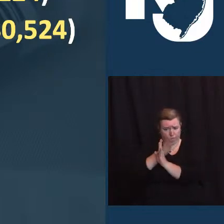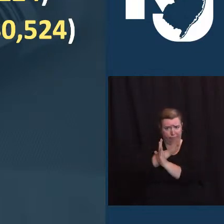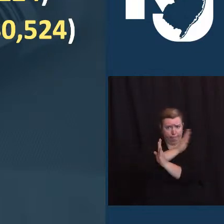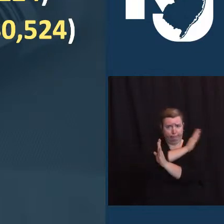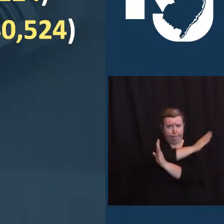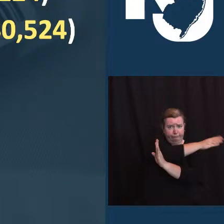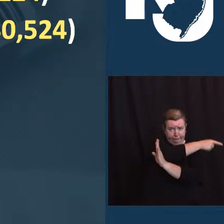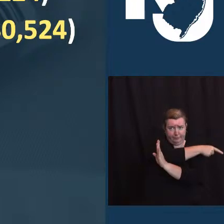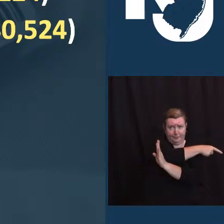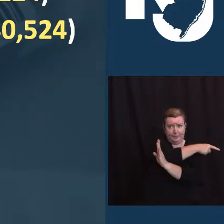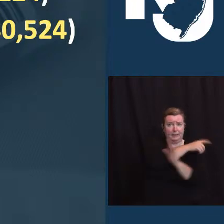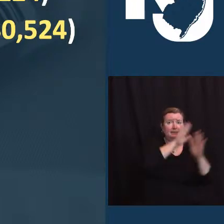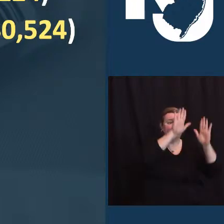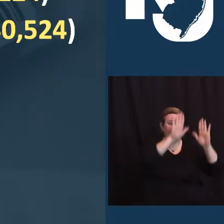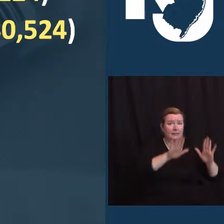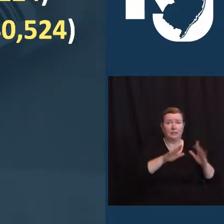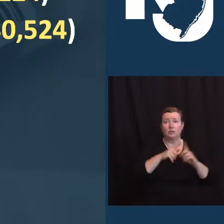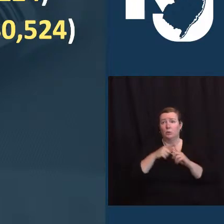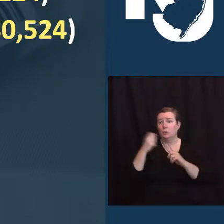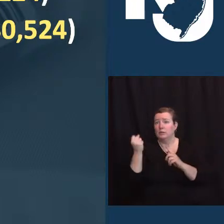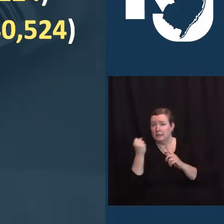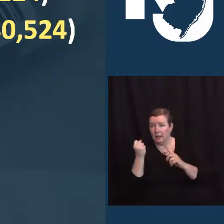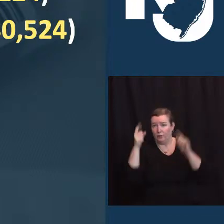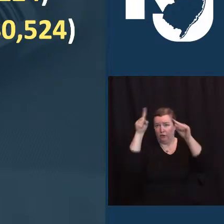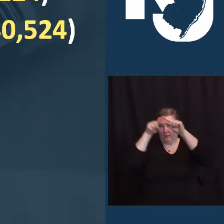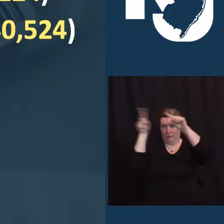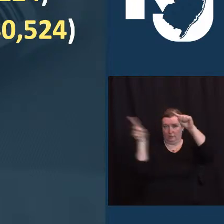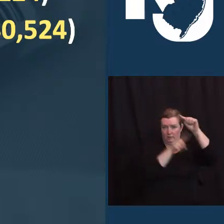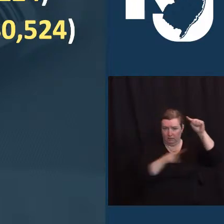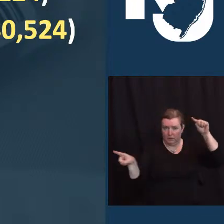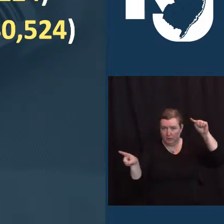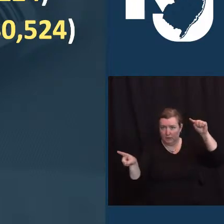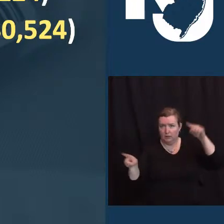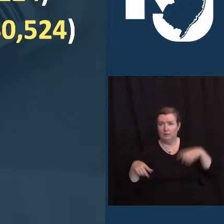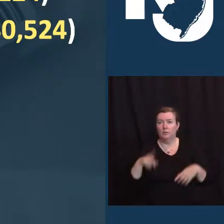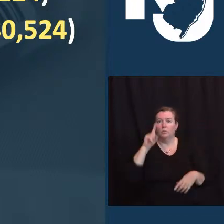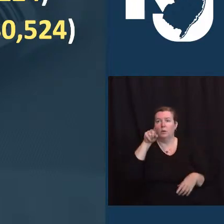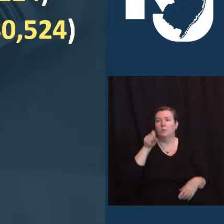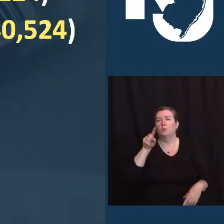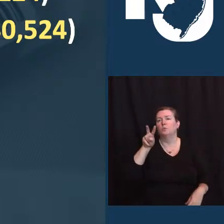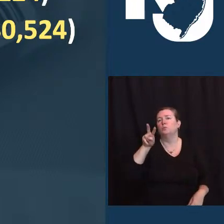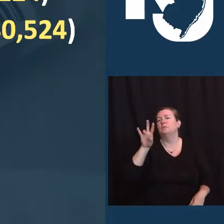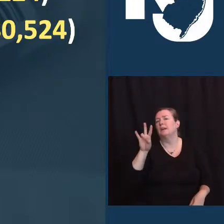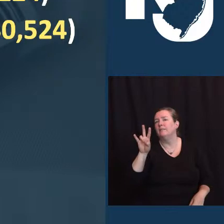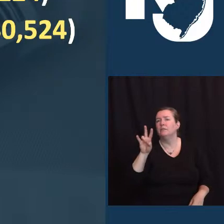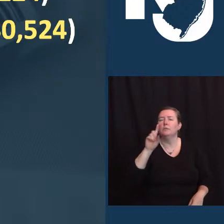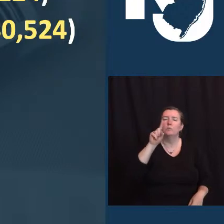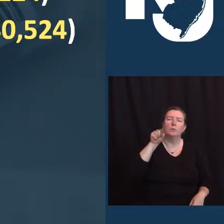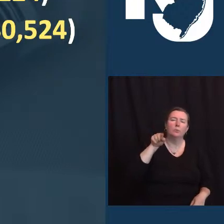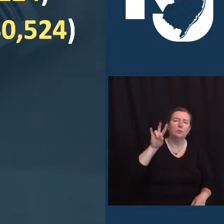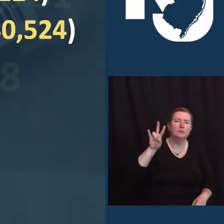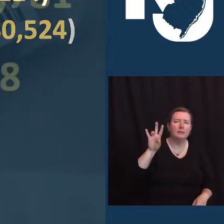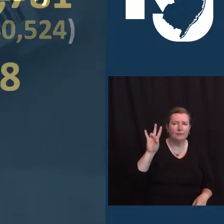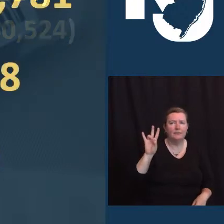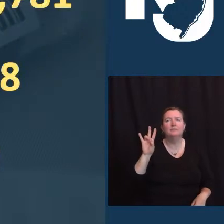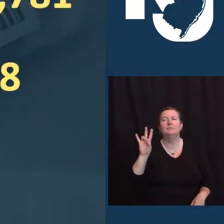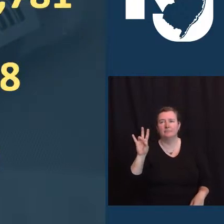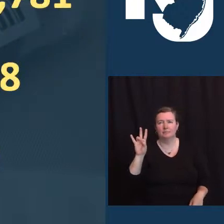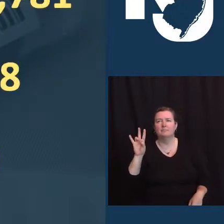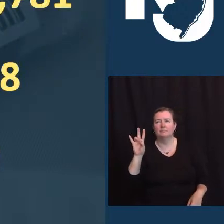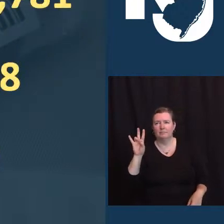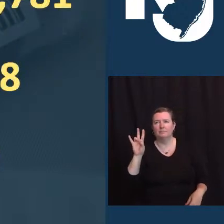Saturday, the positivity rate was 1.27. We're reporting, with the heaviest of hearts, 8 newly